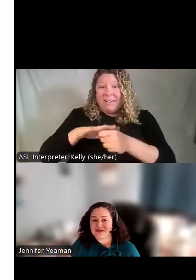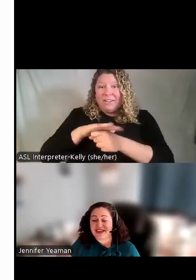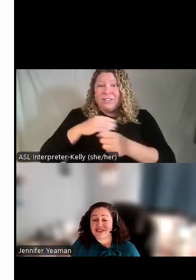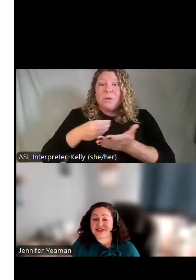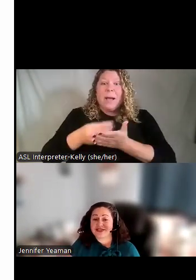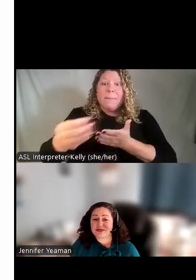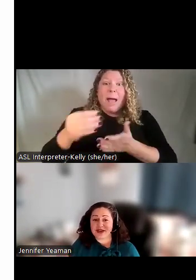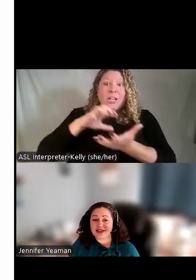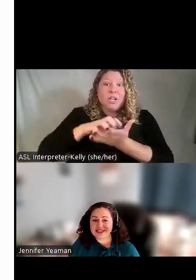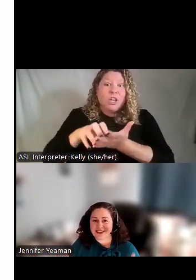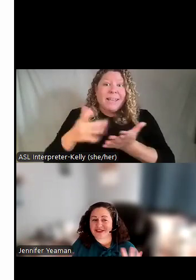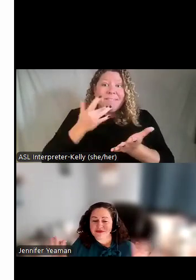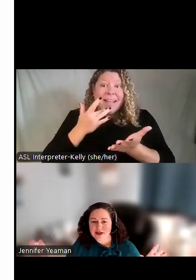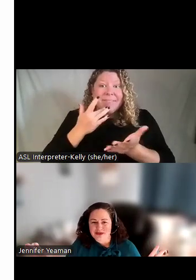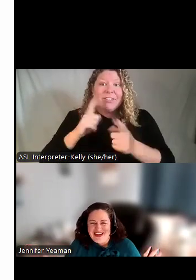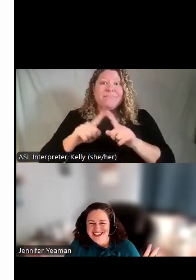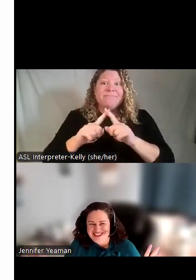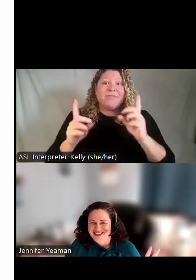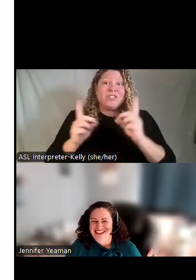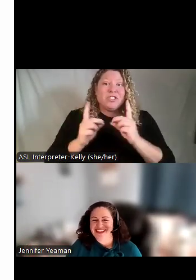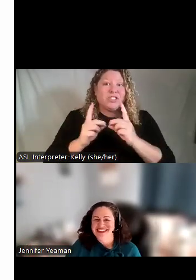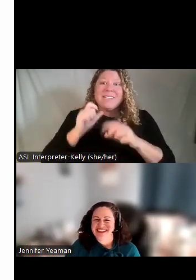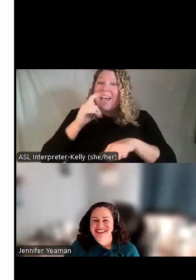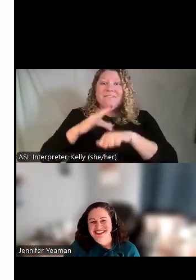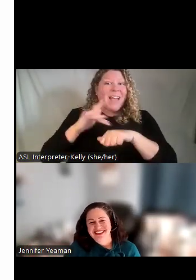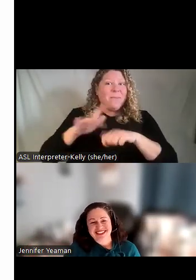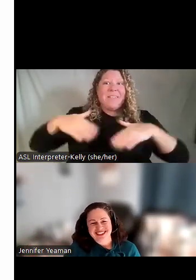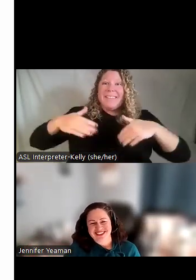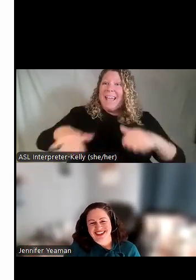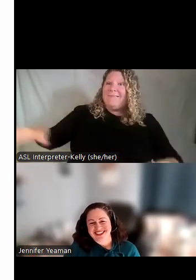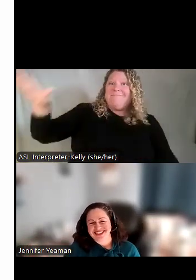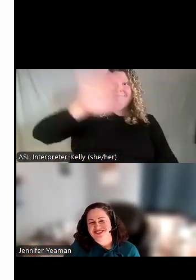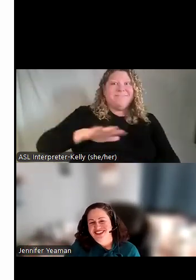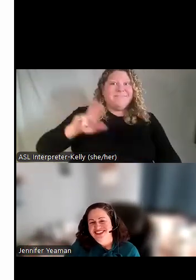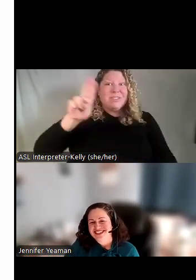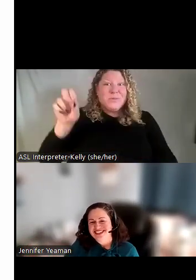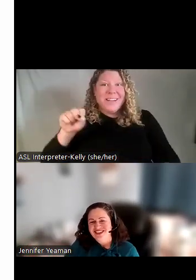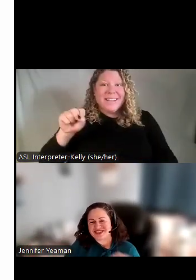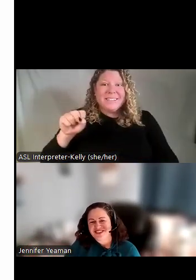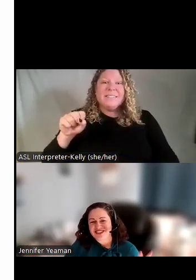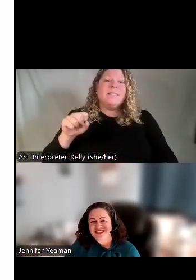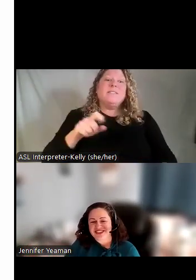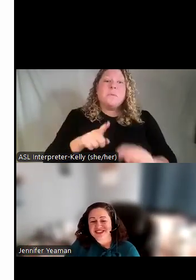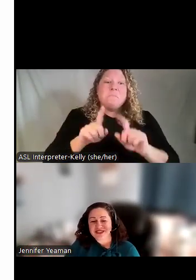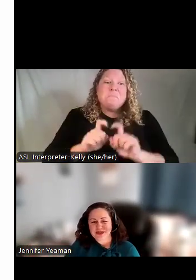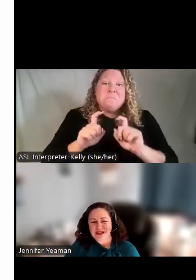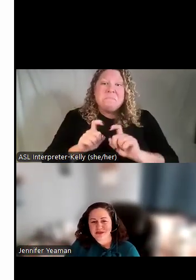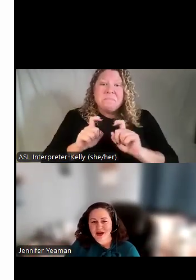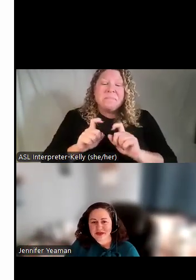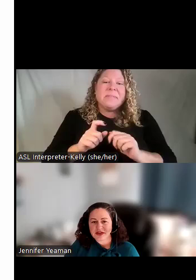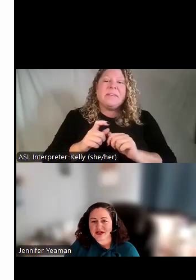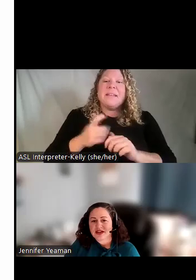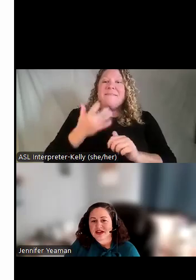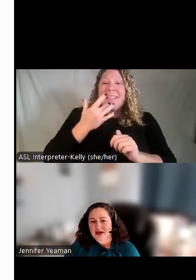flavors and other dessert products that aren't available nationally. This also allows the company to test out flavors or desserts which may